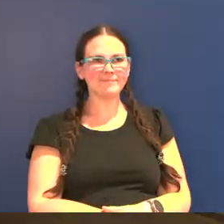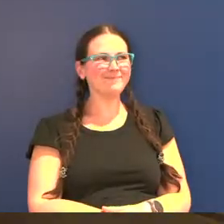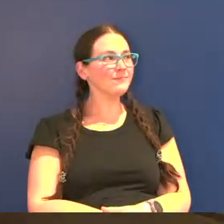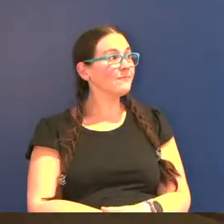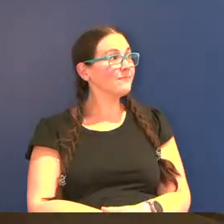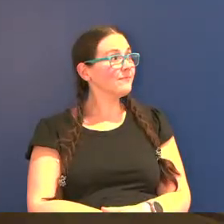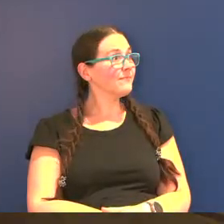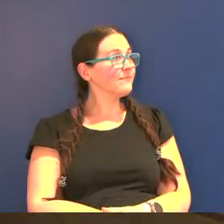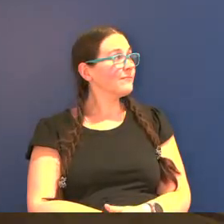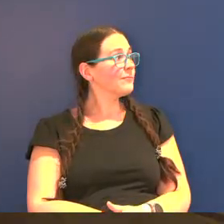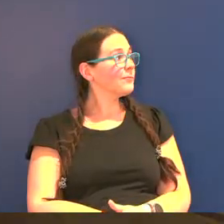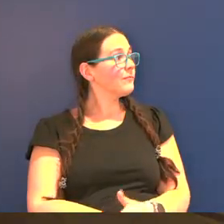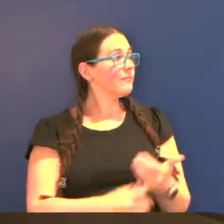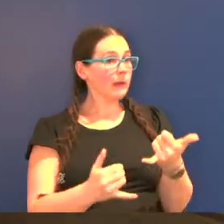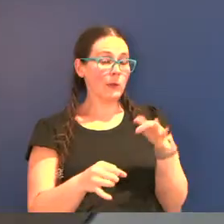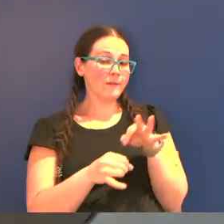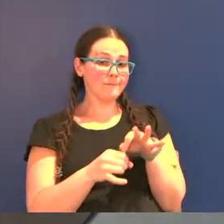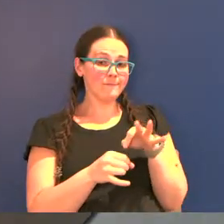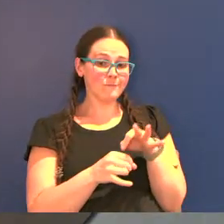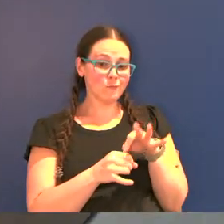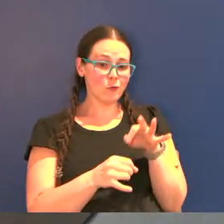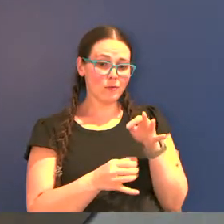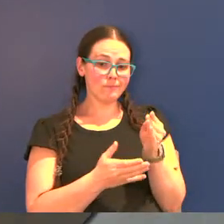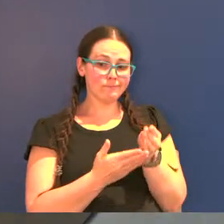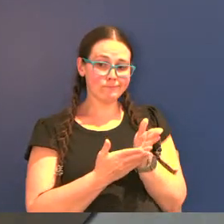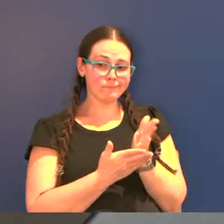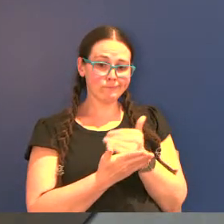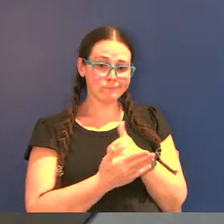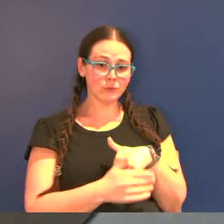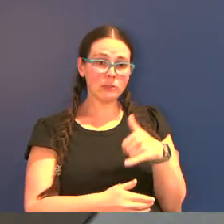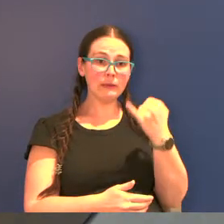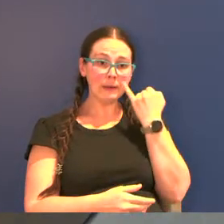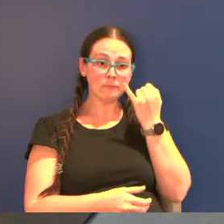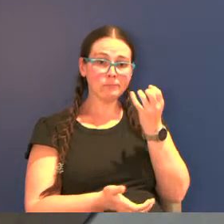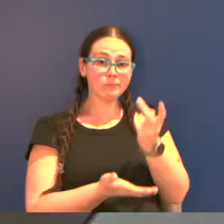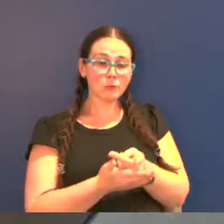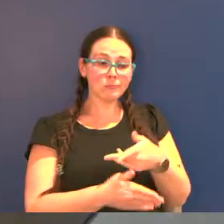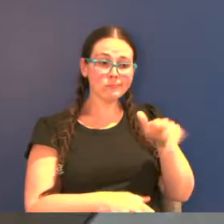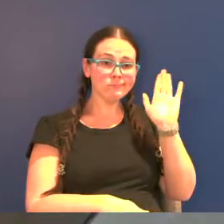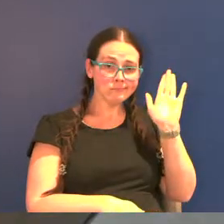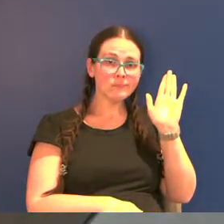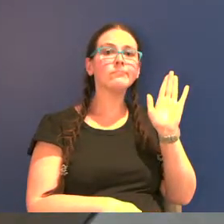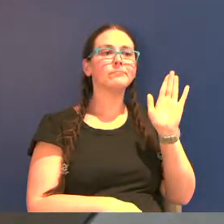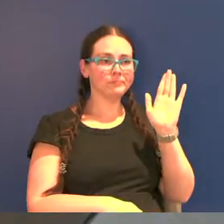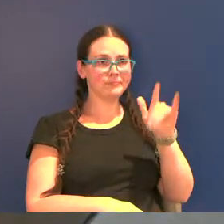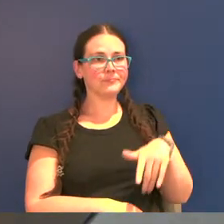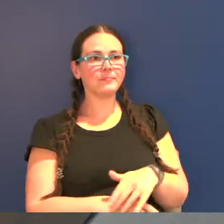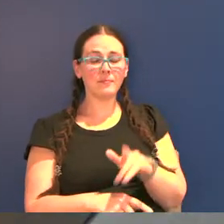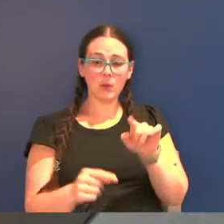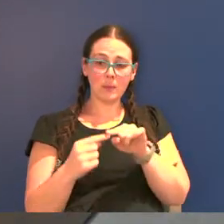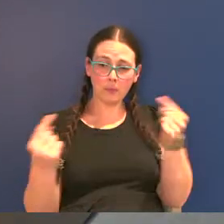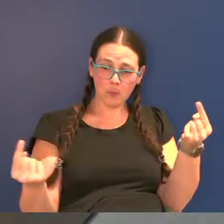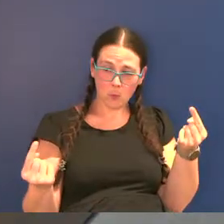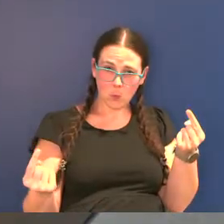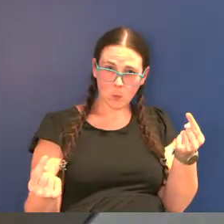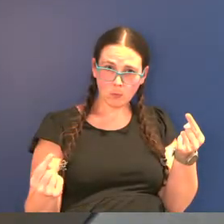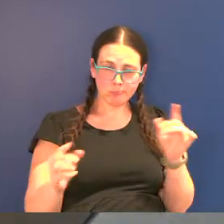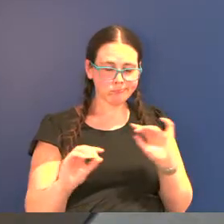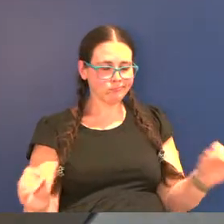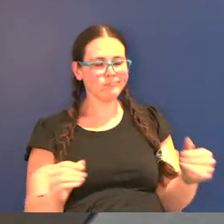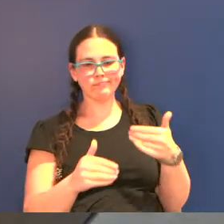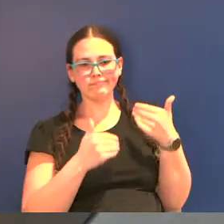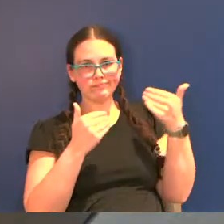With that, we'll go ahead and vote on this item. All those in favor, say aye. Aye. Any opposed? All right,